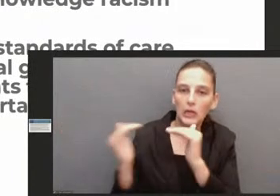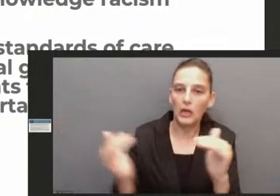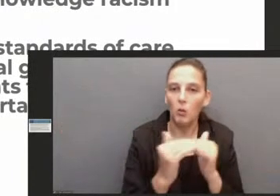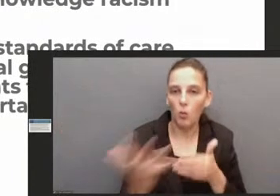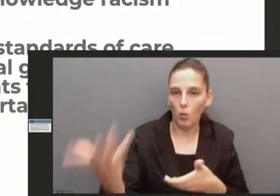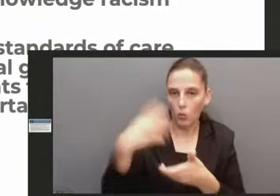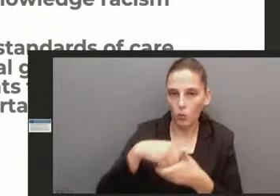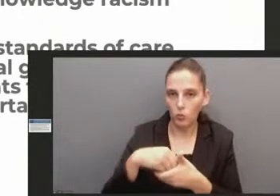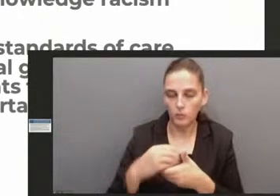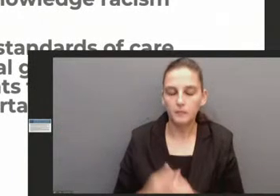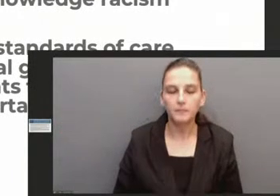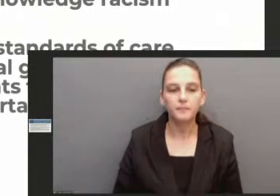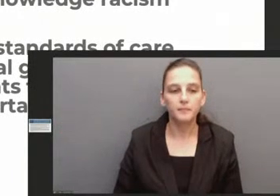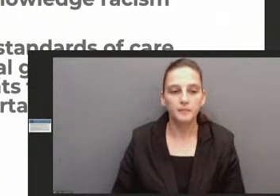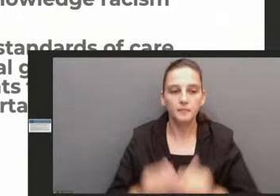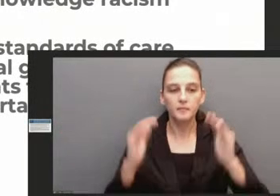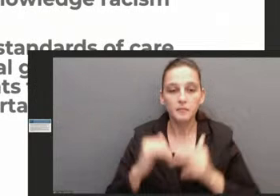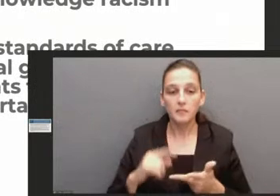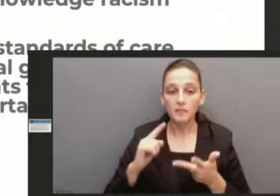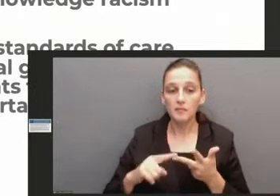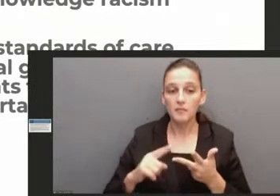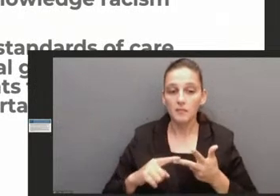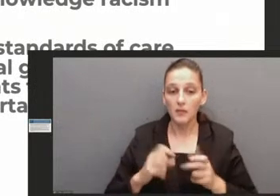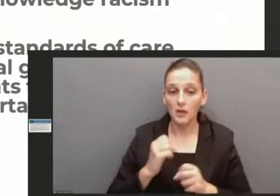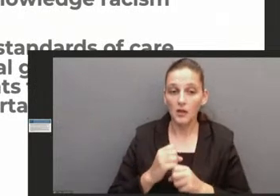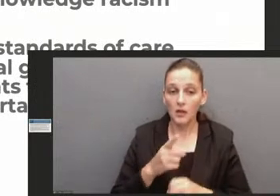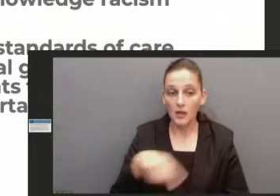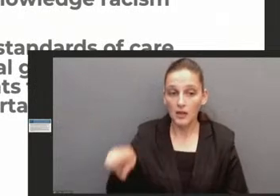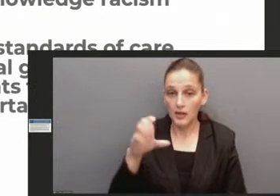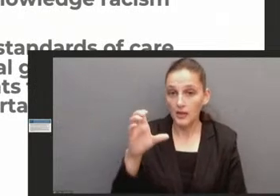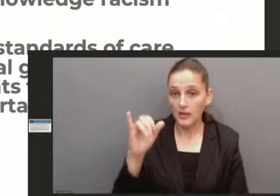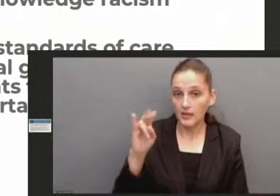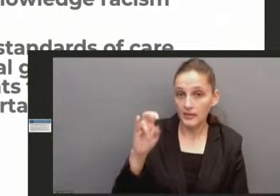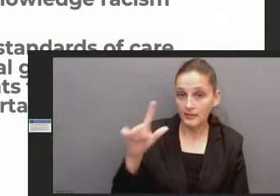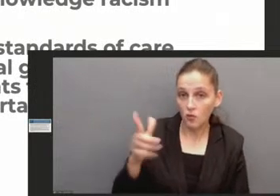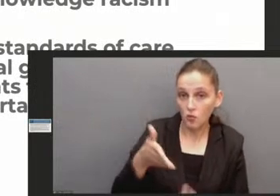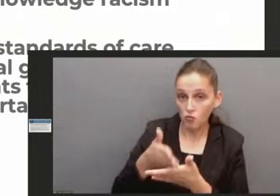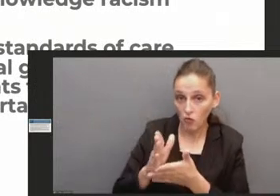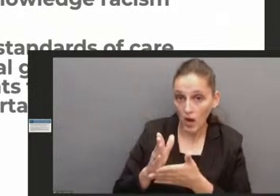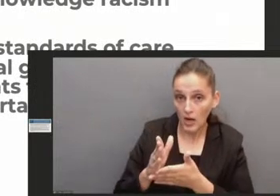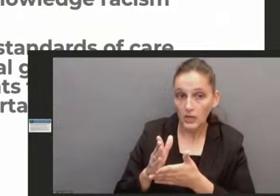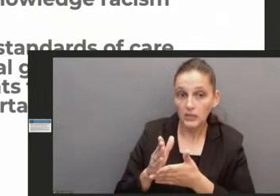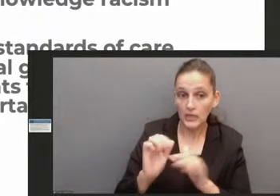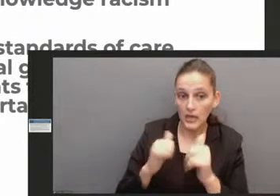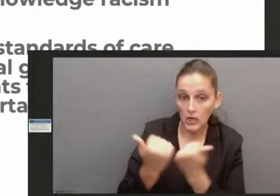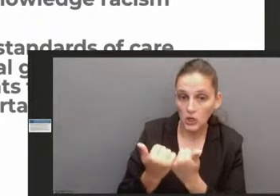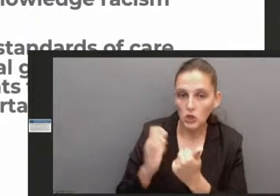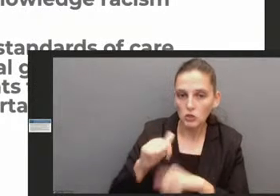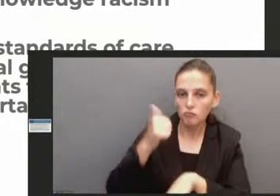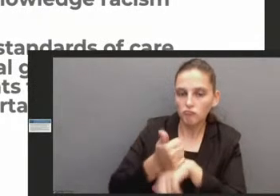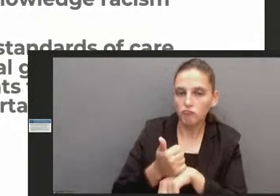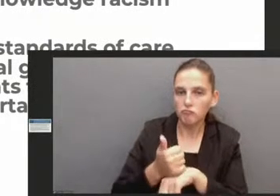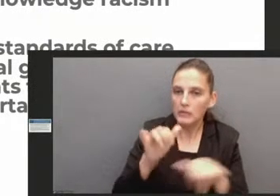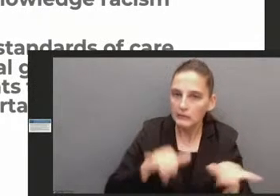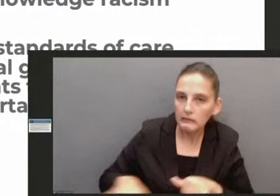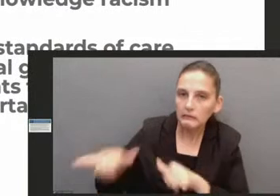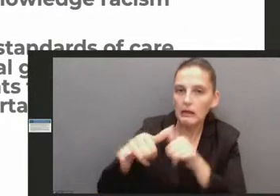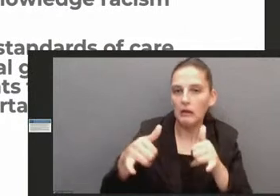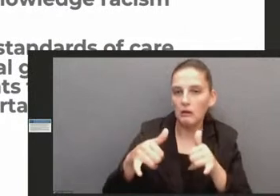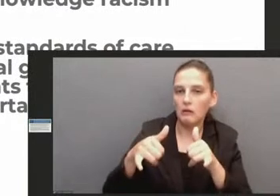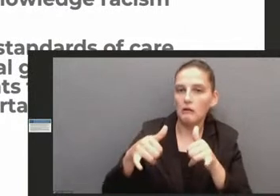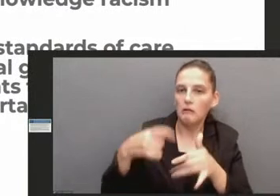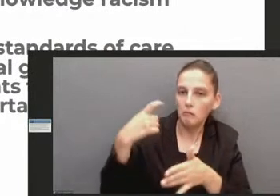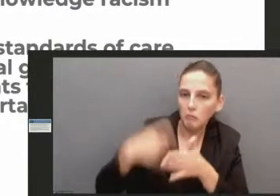we recommend federal civil rights enforcement agencies develop crisis standards of care guidelines, that these be developed in partnership